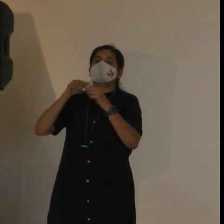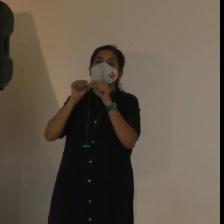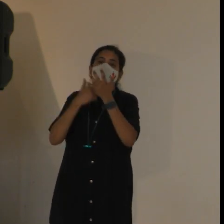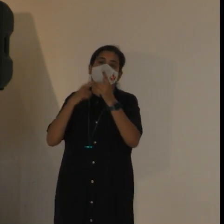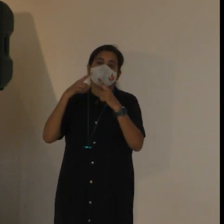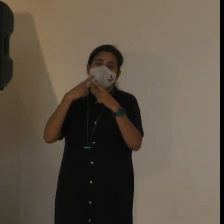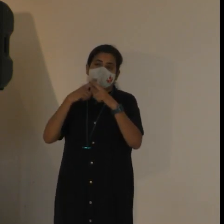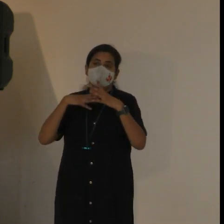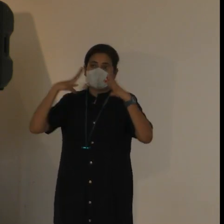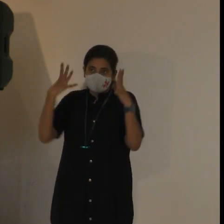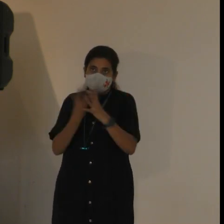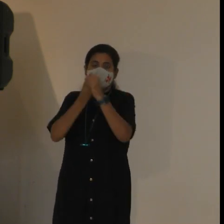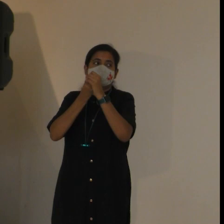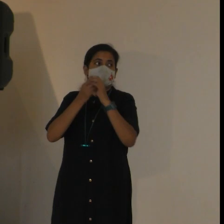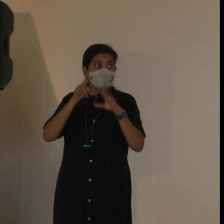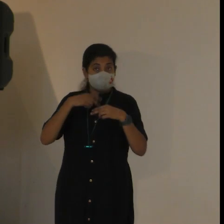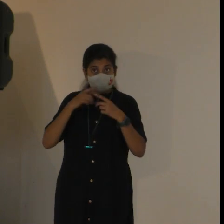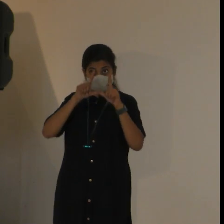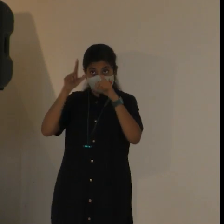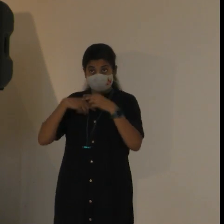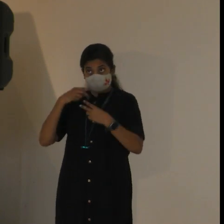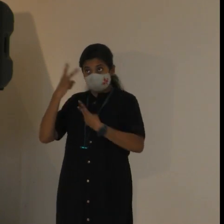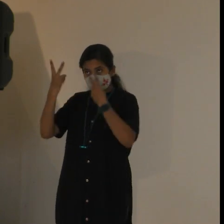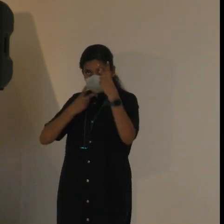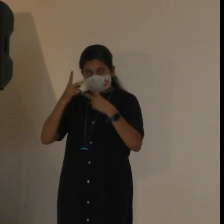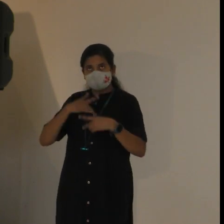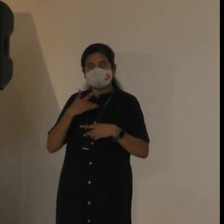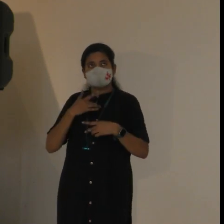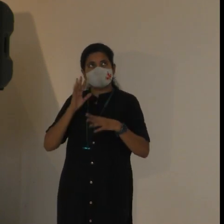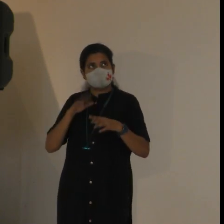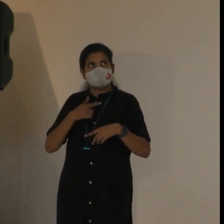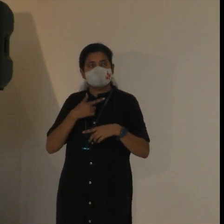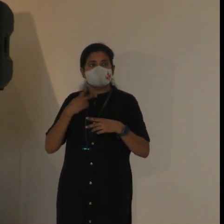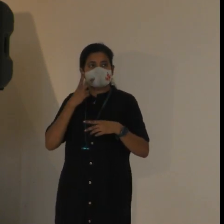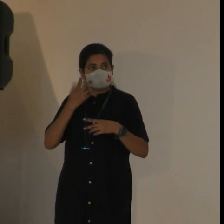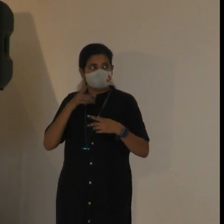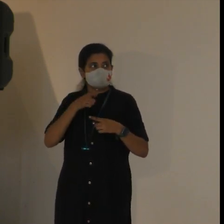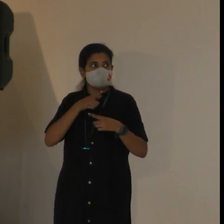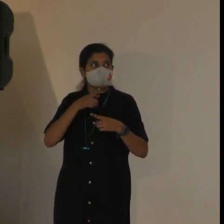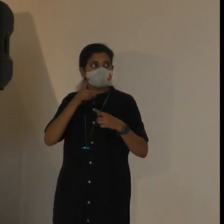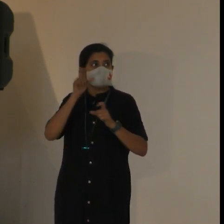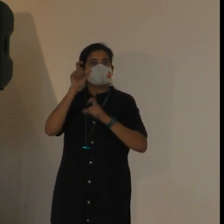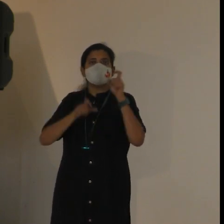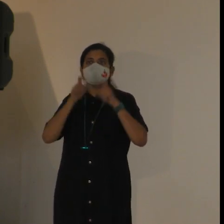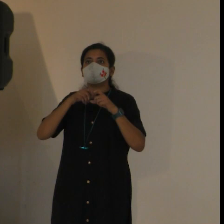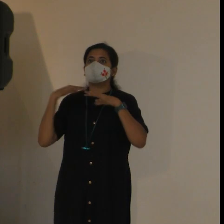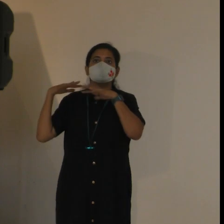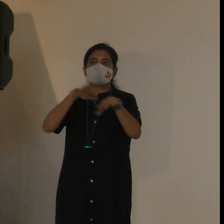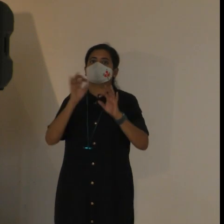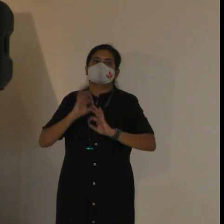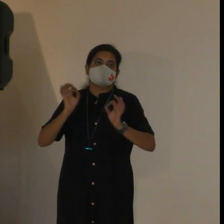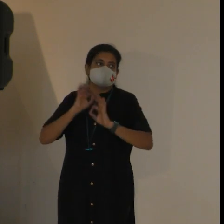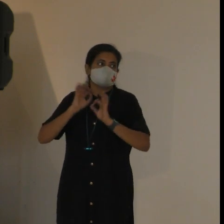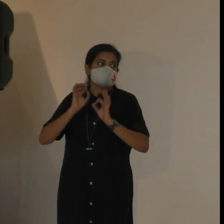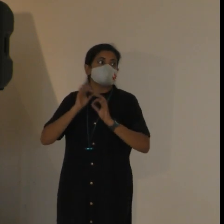But, after visiting the museum space, we realized that there were lesser people visiting the museum than before.